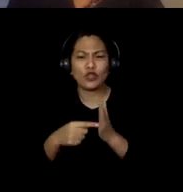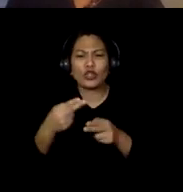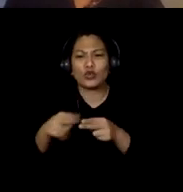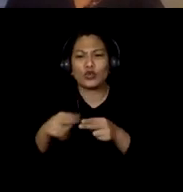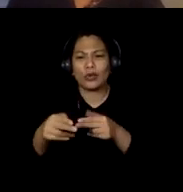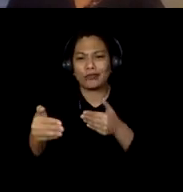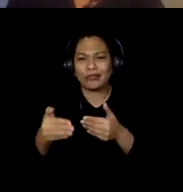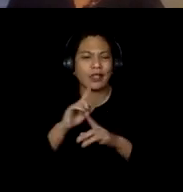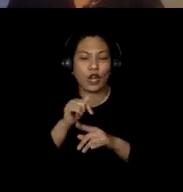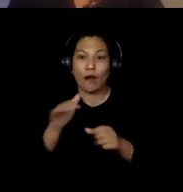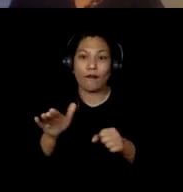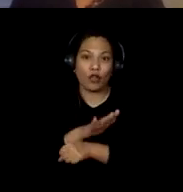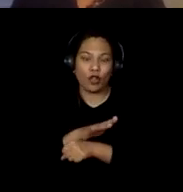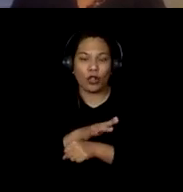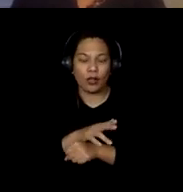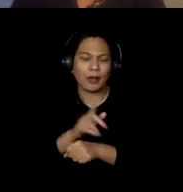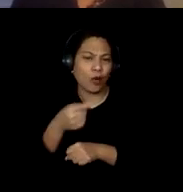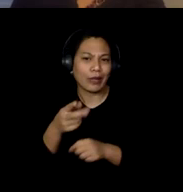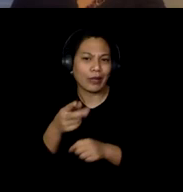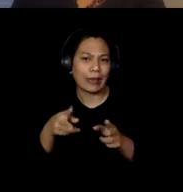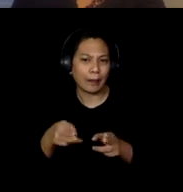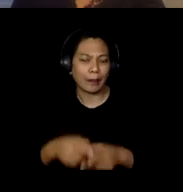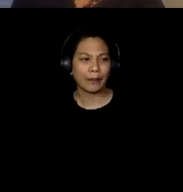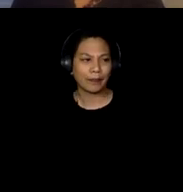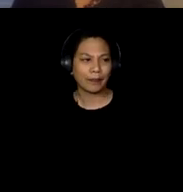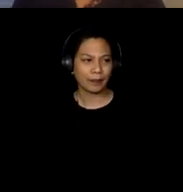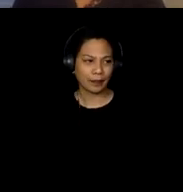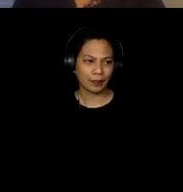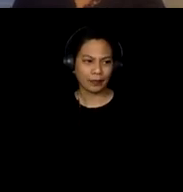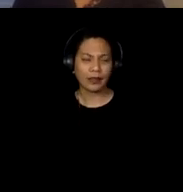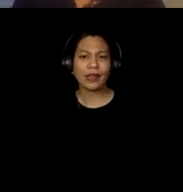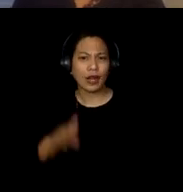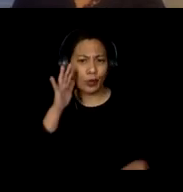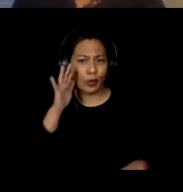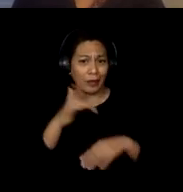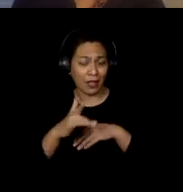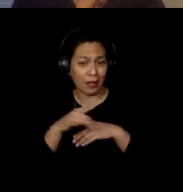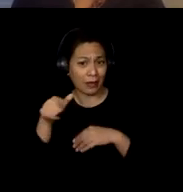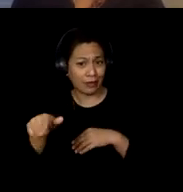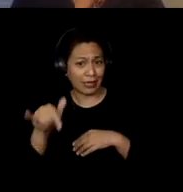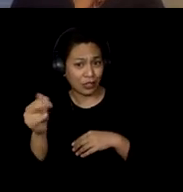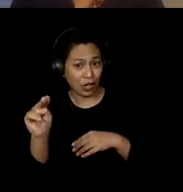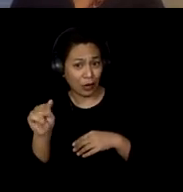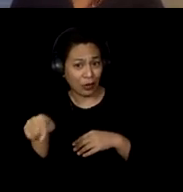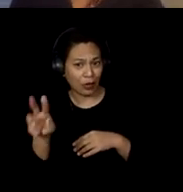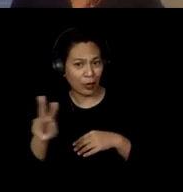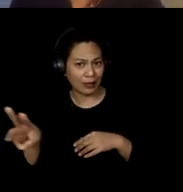you. It will hopefully be available on the web generally, maybe in January.